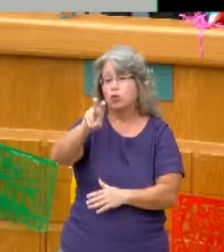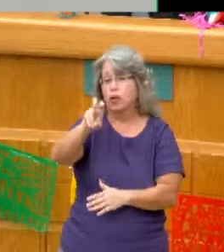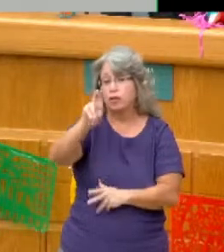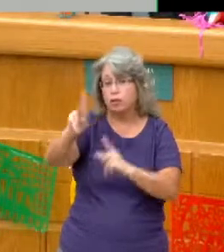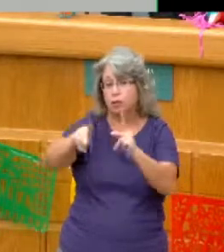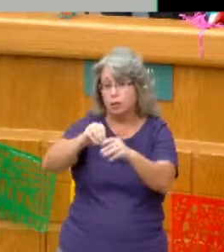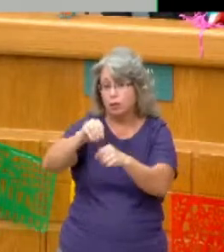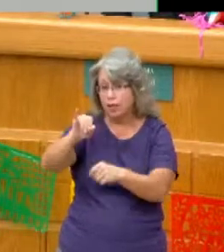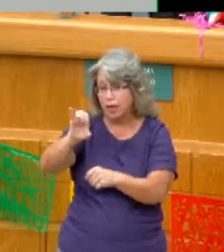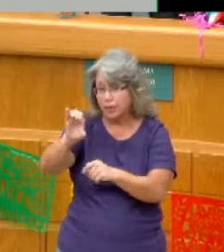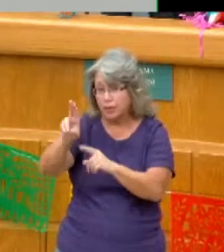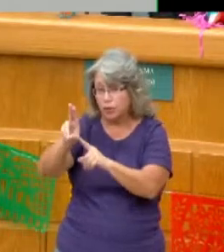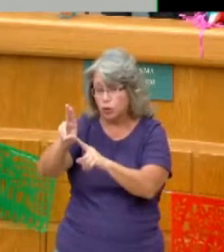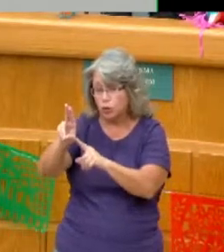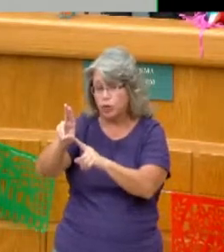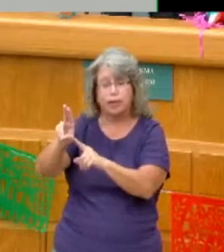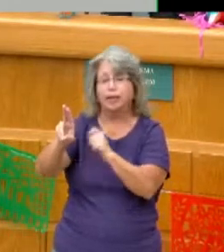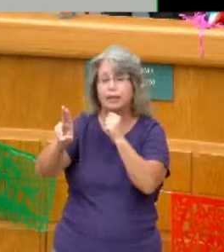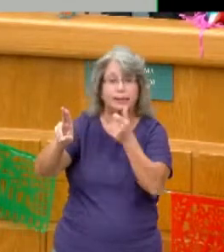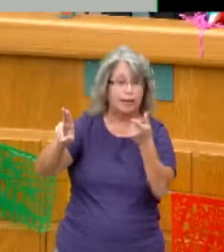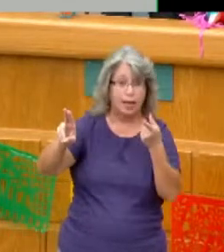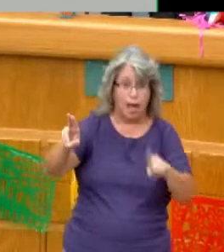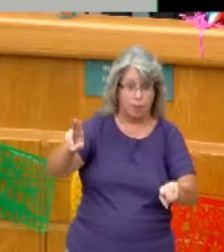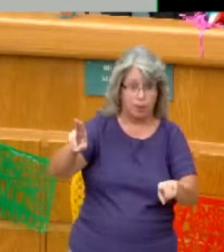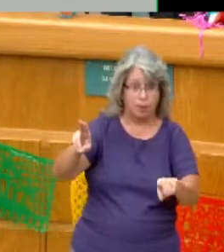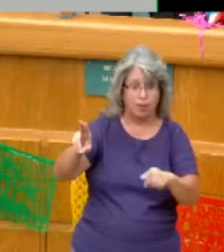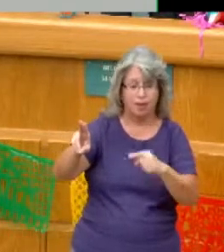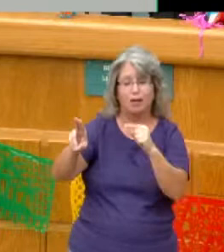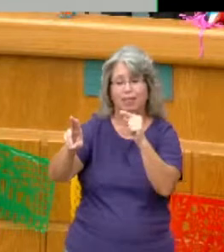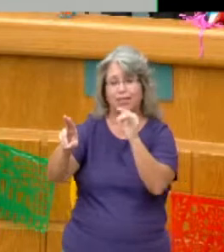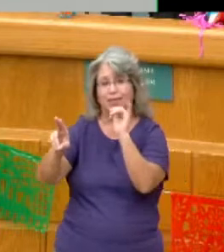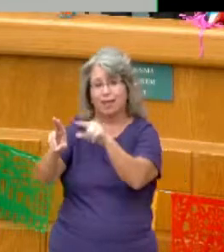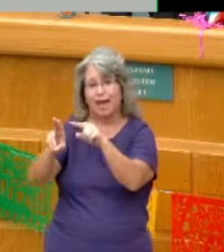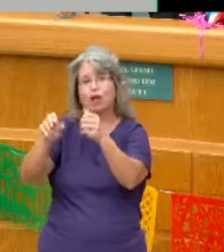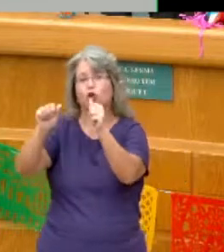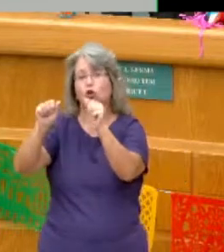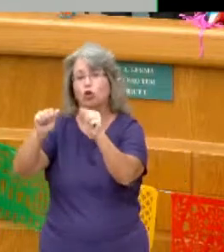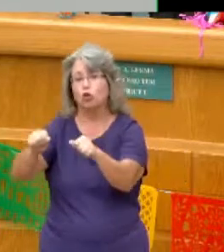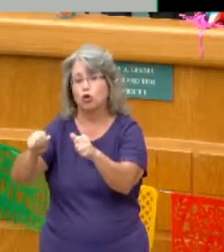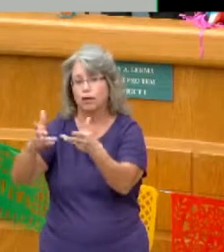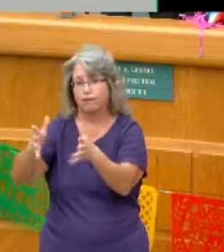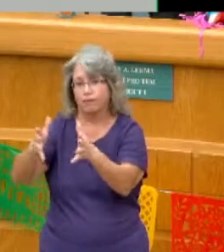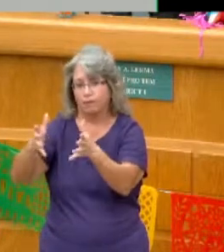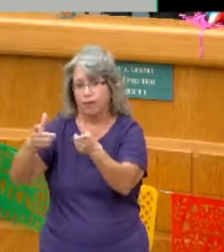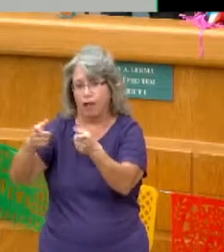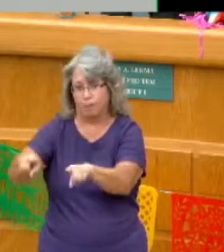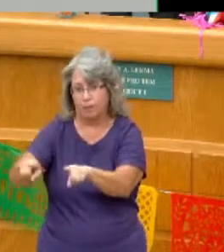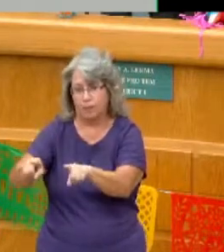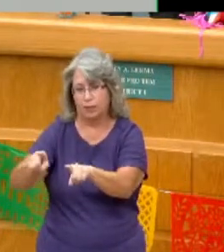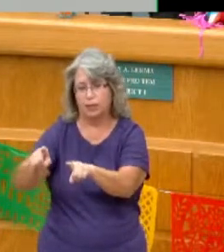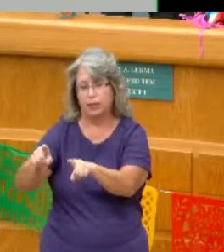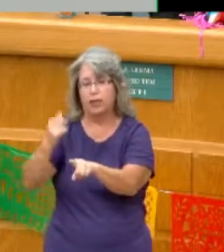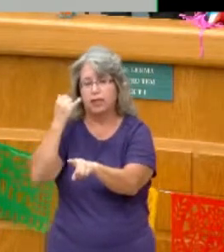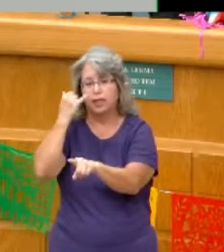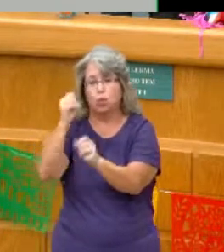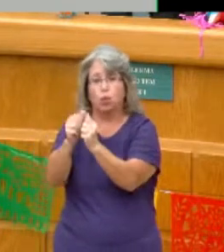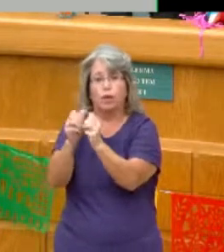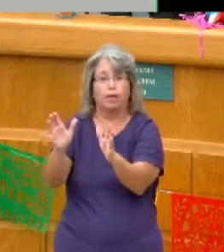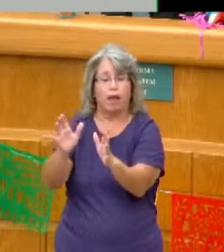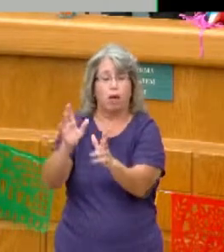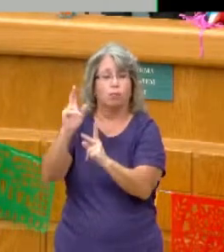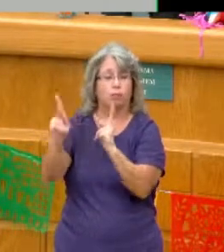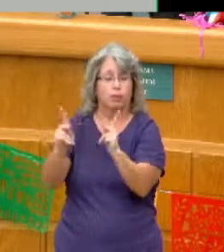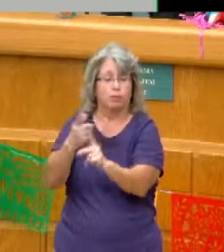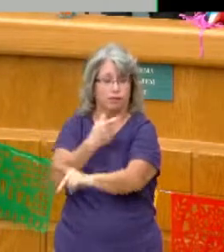what happened. That's what could have happened if people weren't vaccinated. Because people were vaccinated, we had about half the